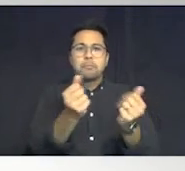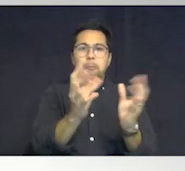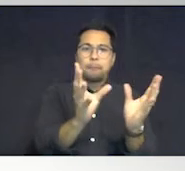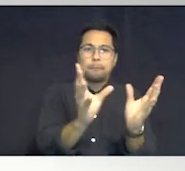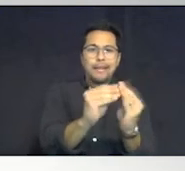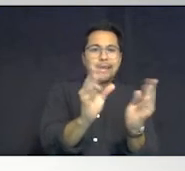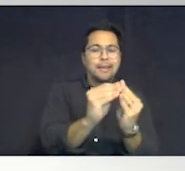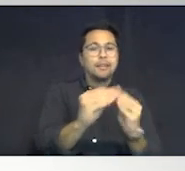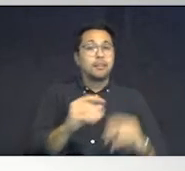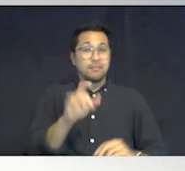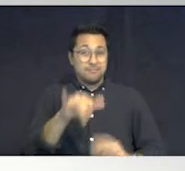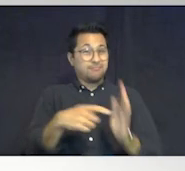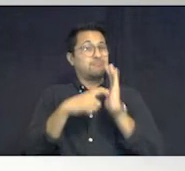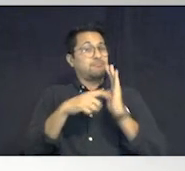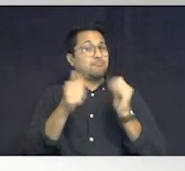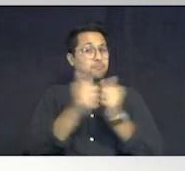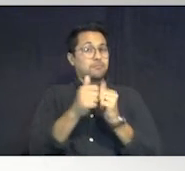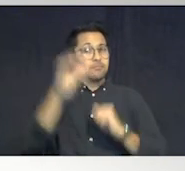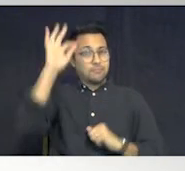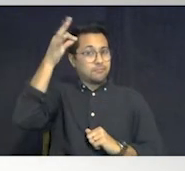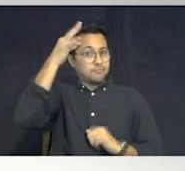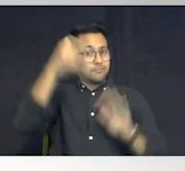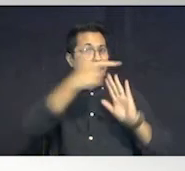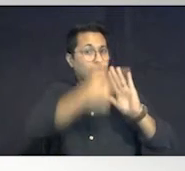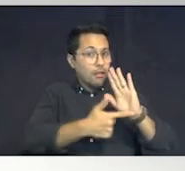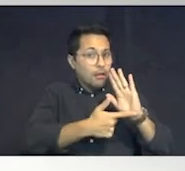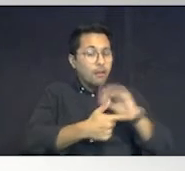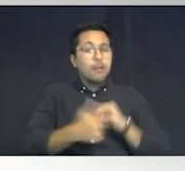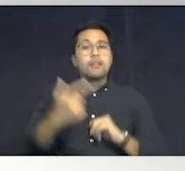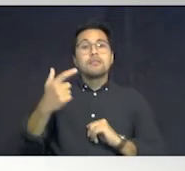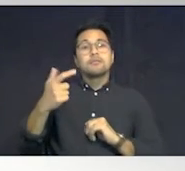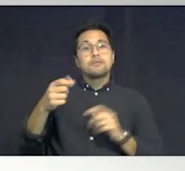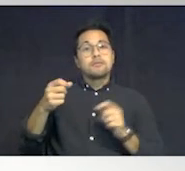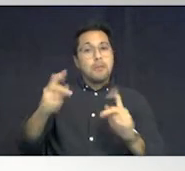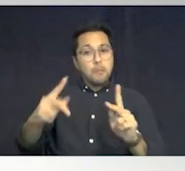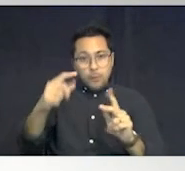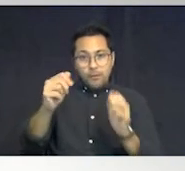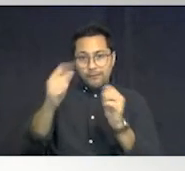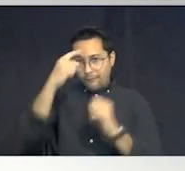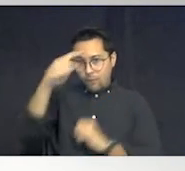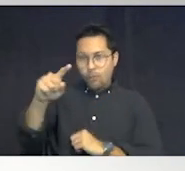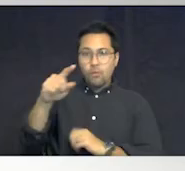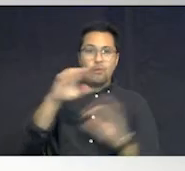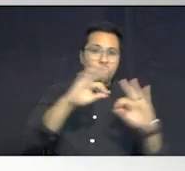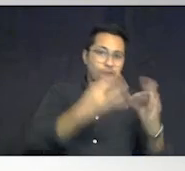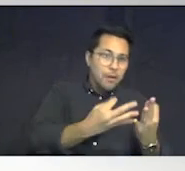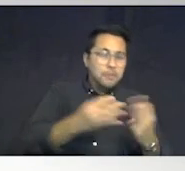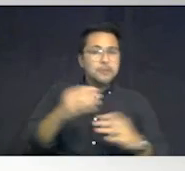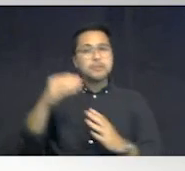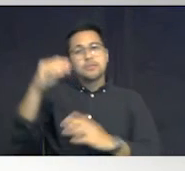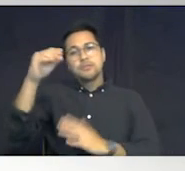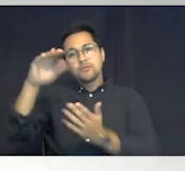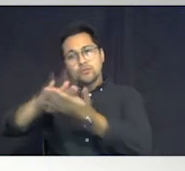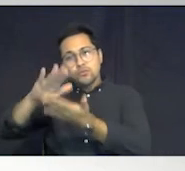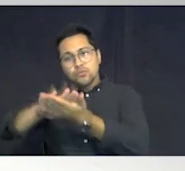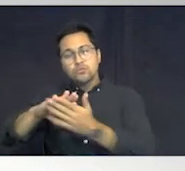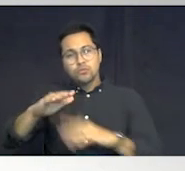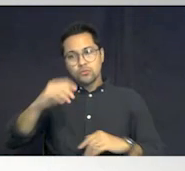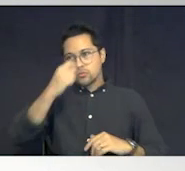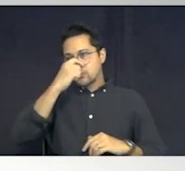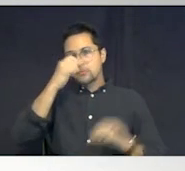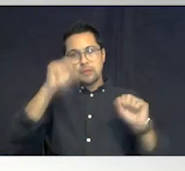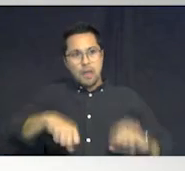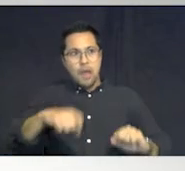are required under federal law as an opportunity for families and schools to resolve those issues raised in the due process complaint, but in a